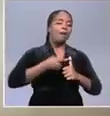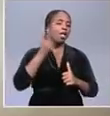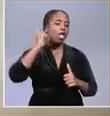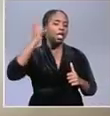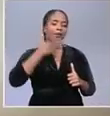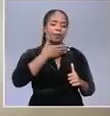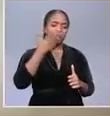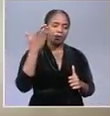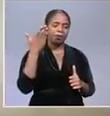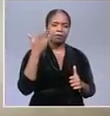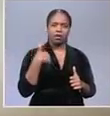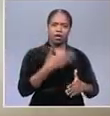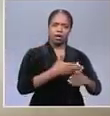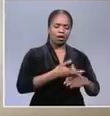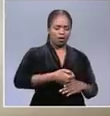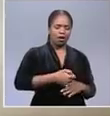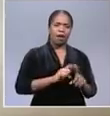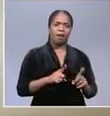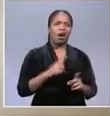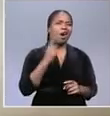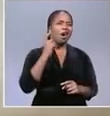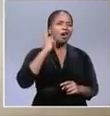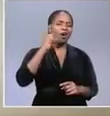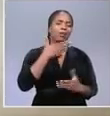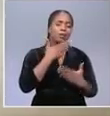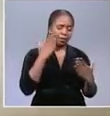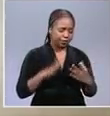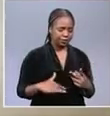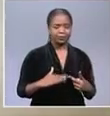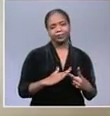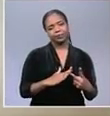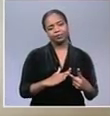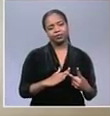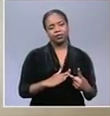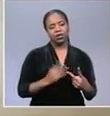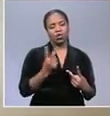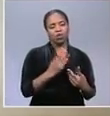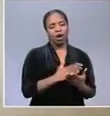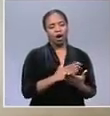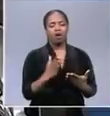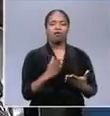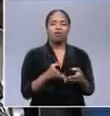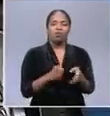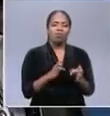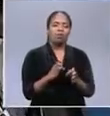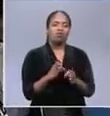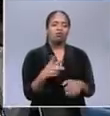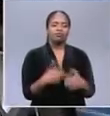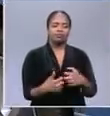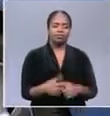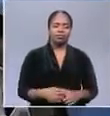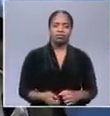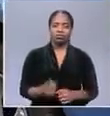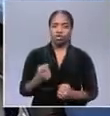the immobilizer is still active. We are also looking at the security systems in our other Ford models. Ford